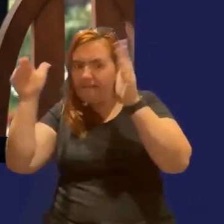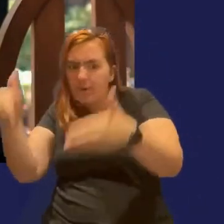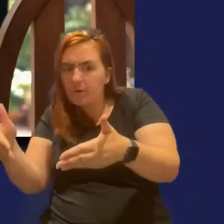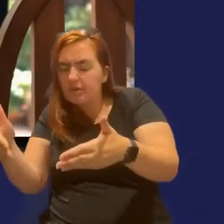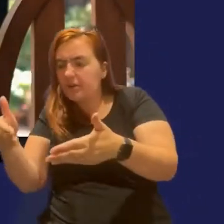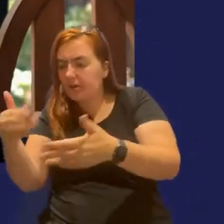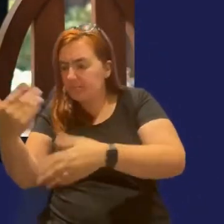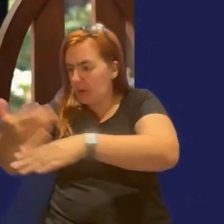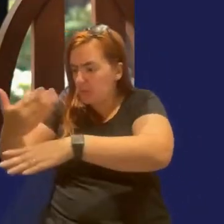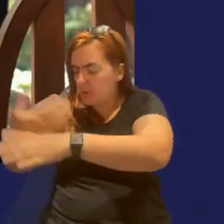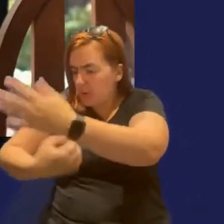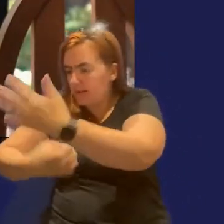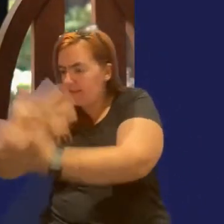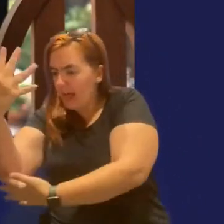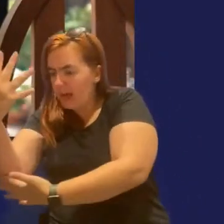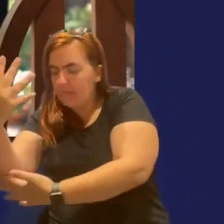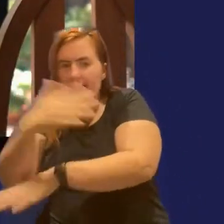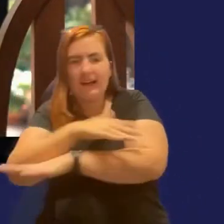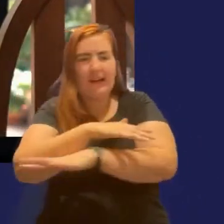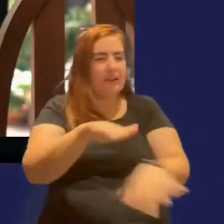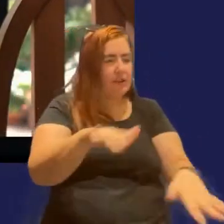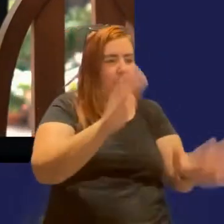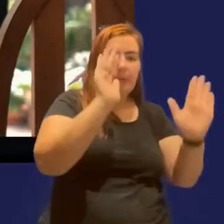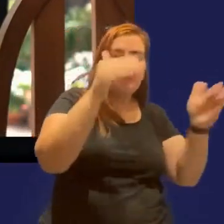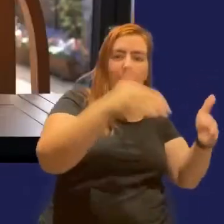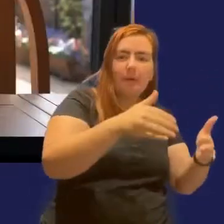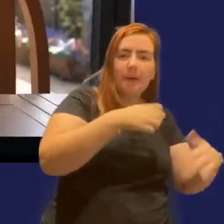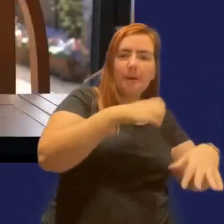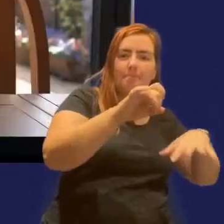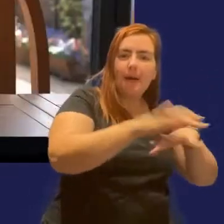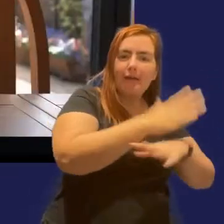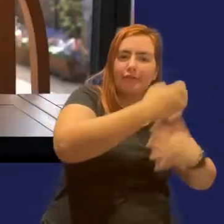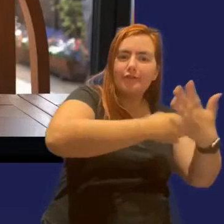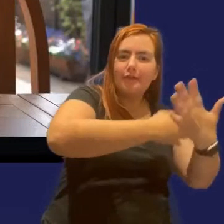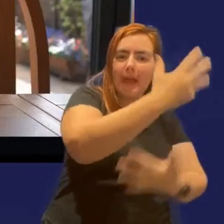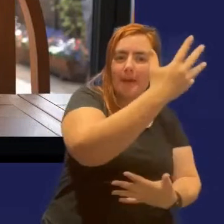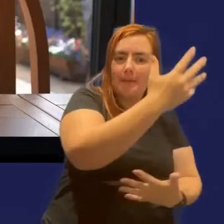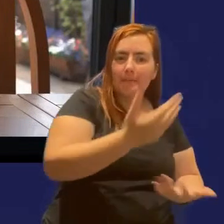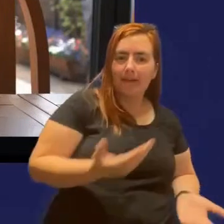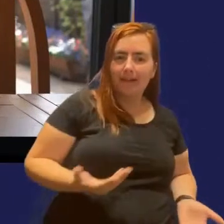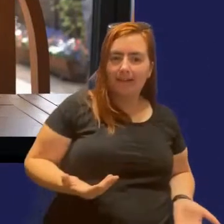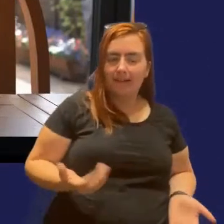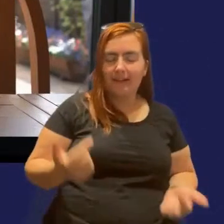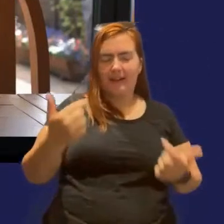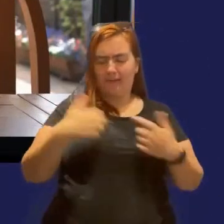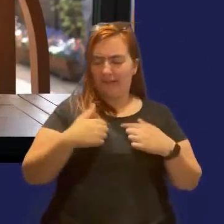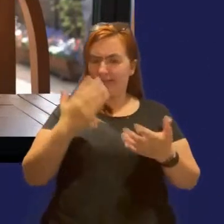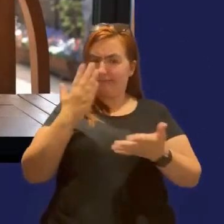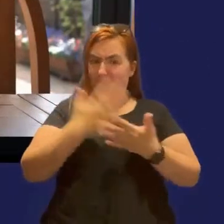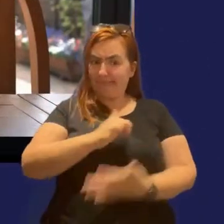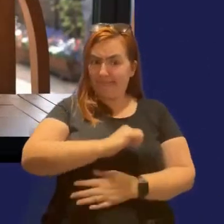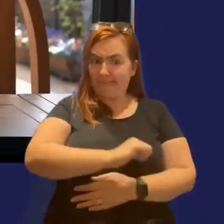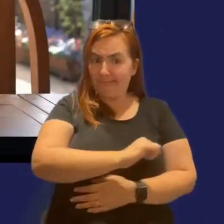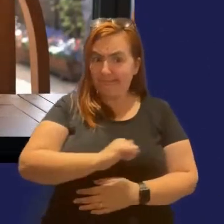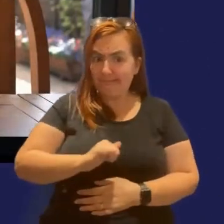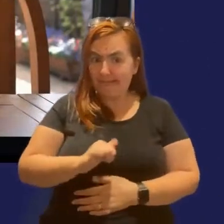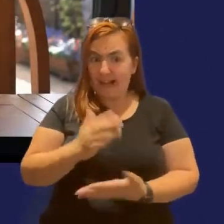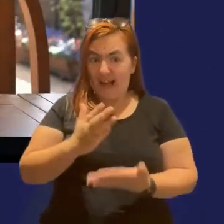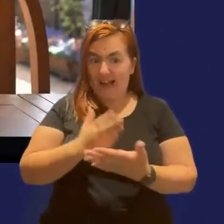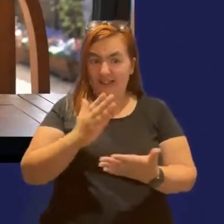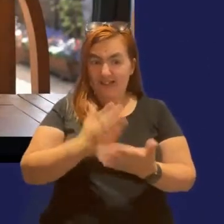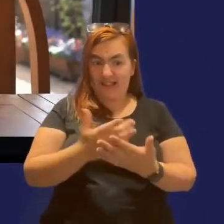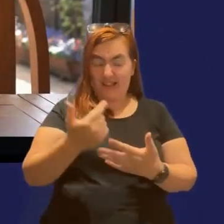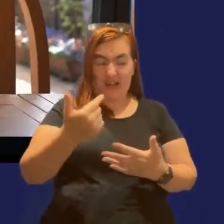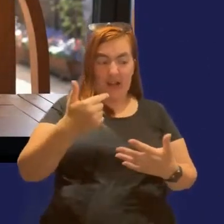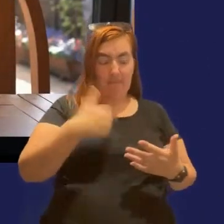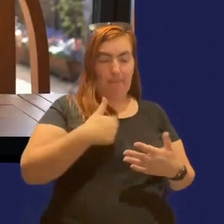developing my work than improving my marriage. And if I'm really honest, I'd rather work through my never-ending